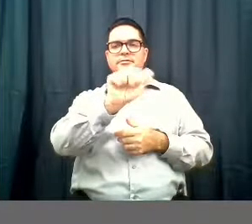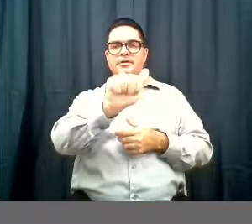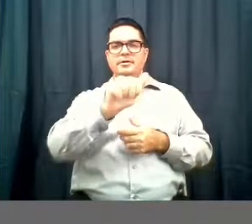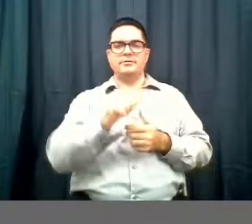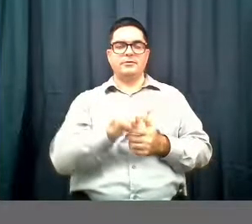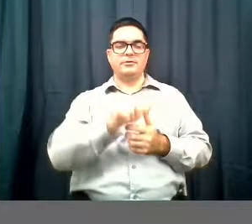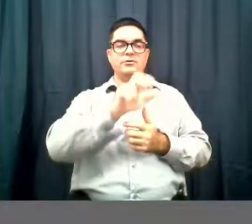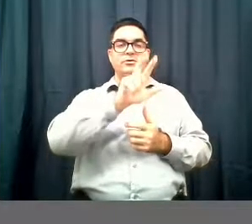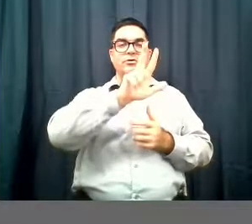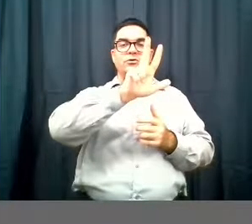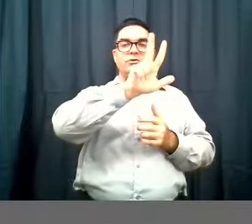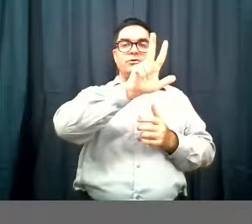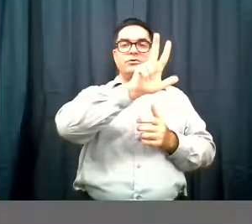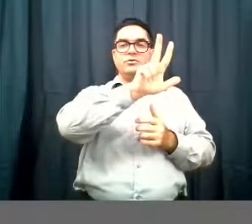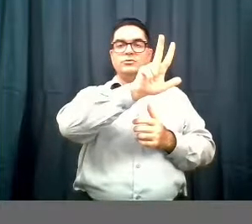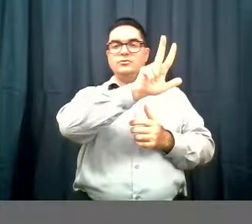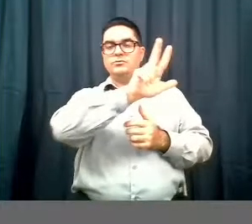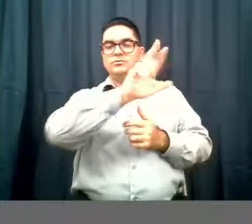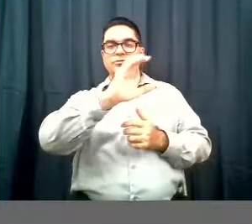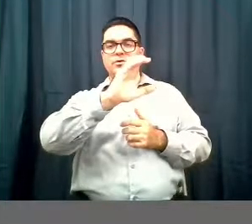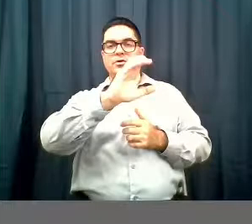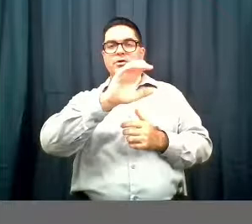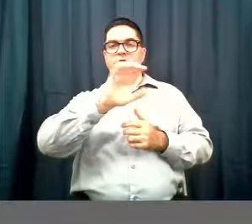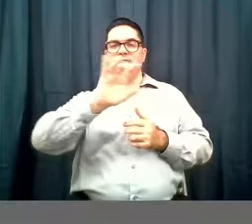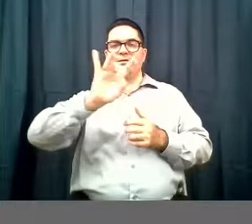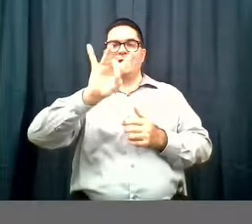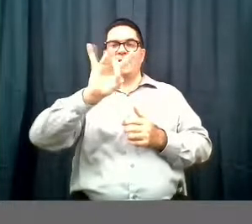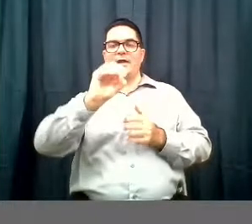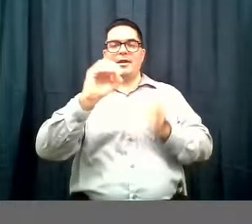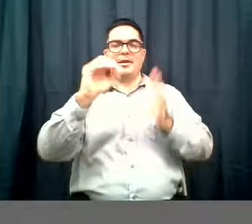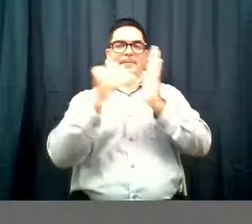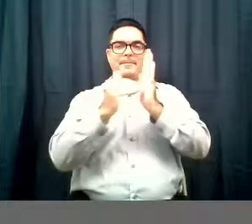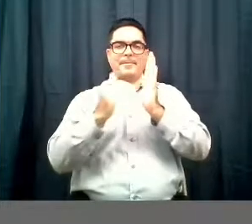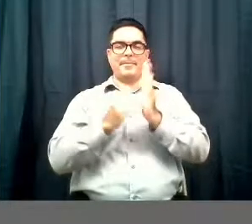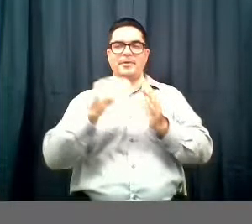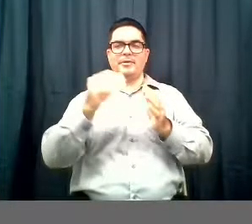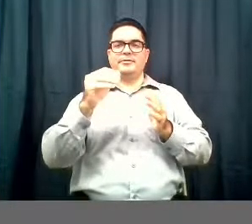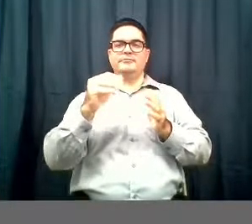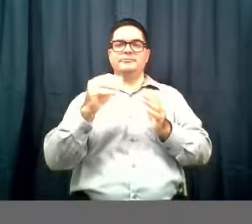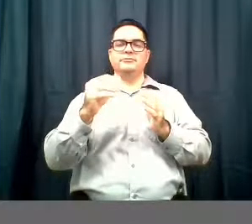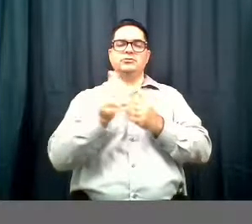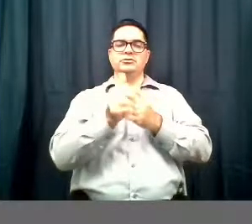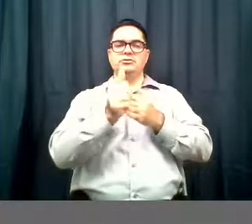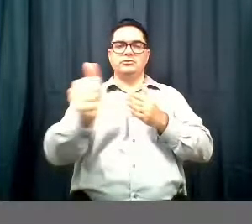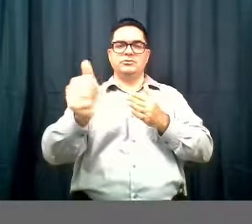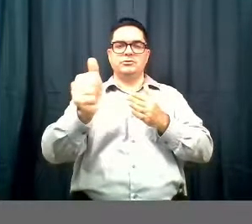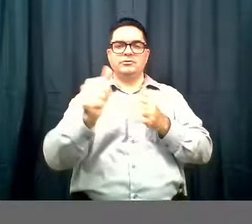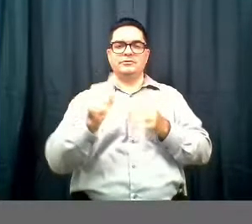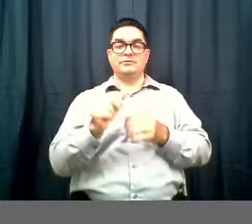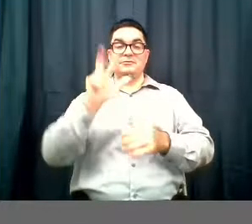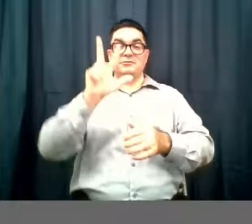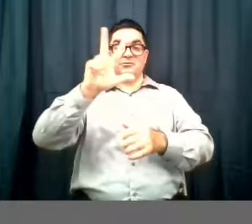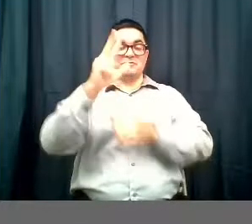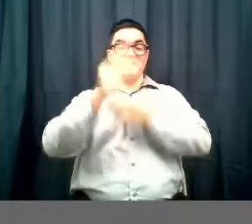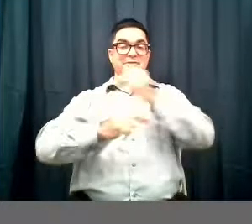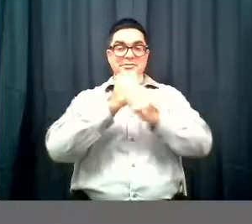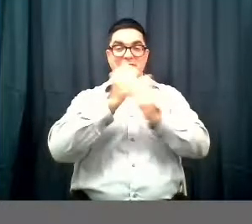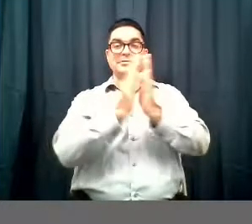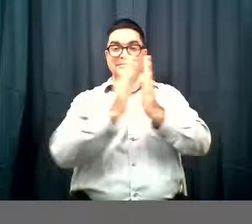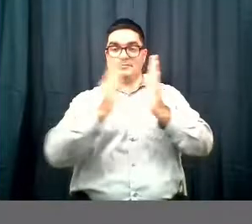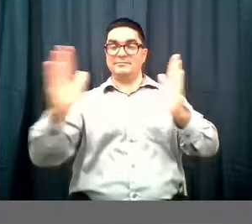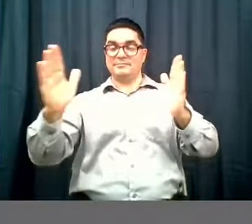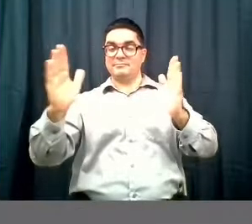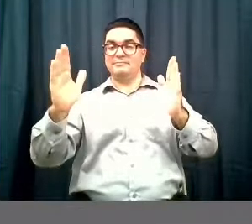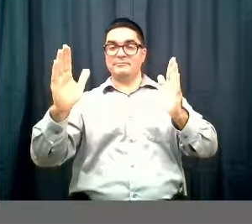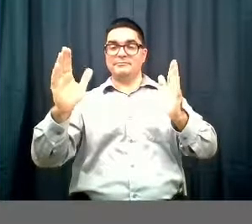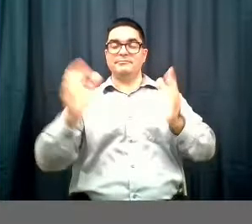$380 million over the first 10 years. It also enabled PRASA to unlock an incremental $400 million in new